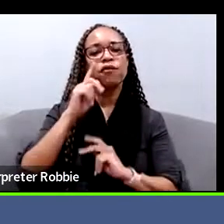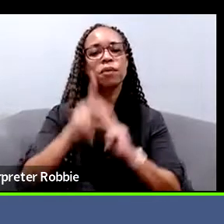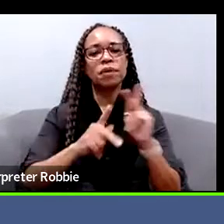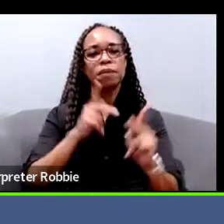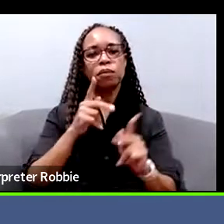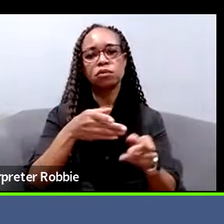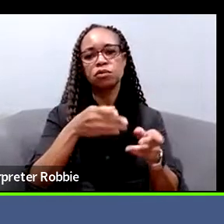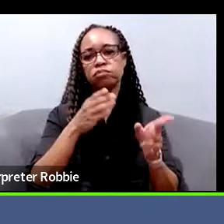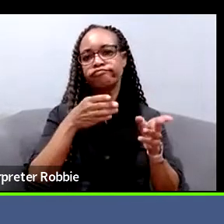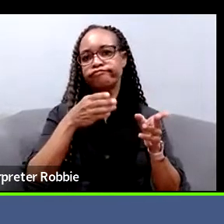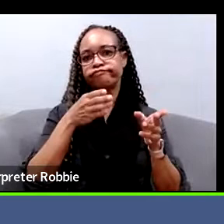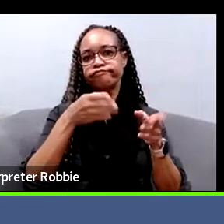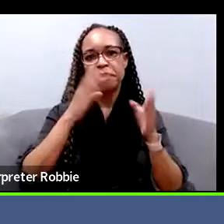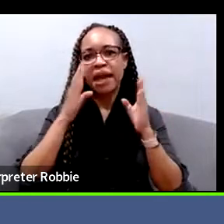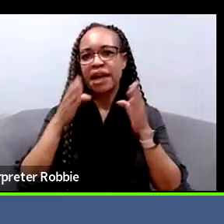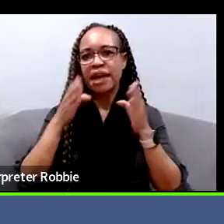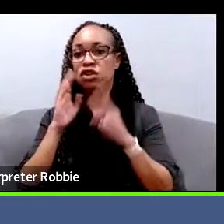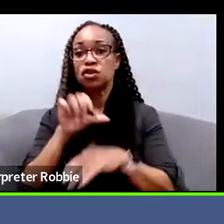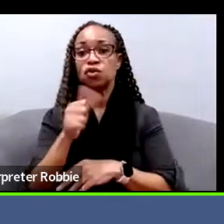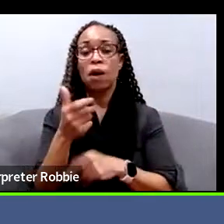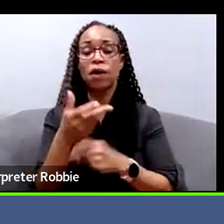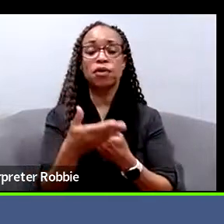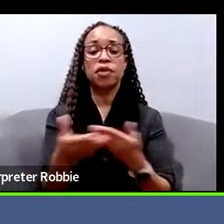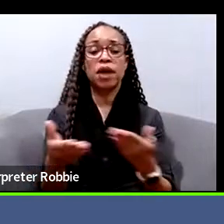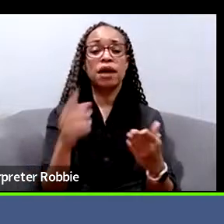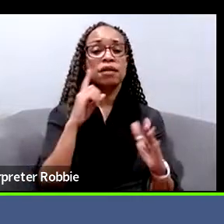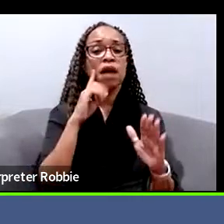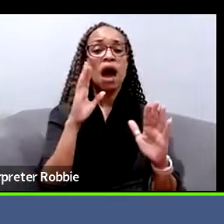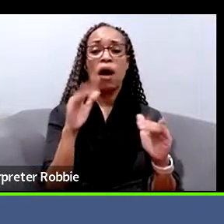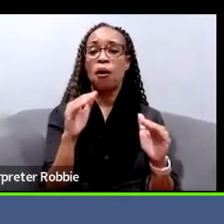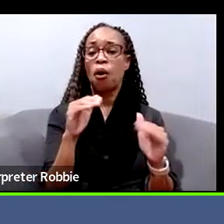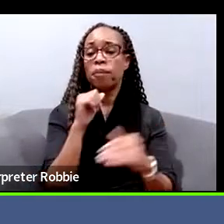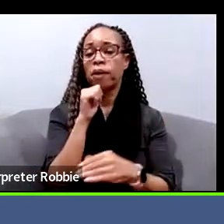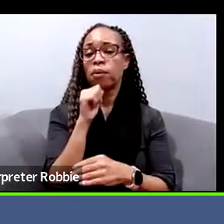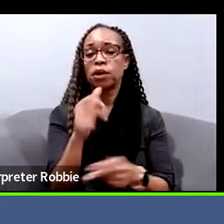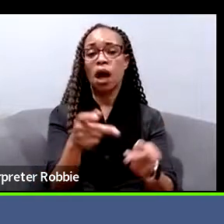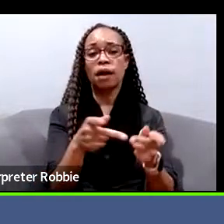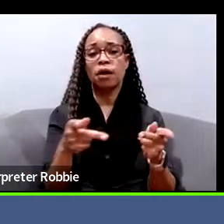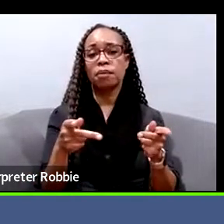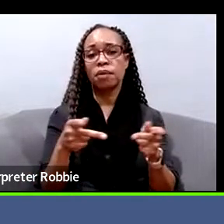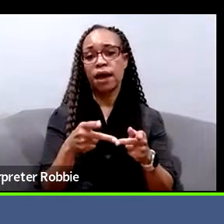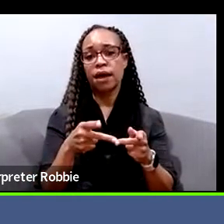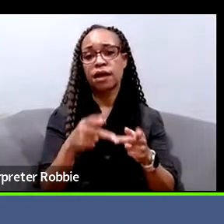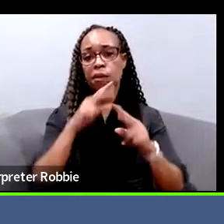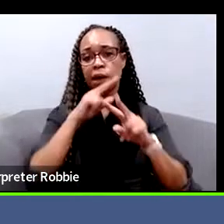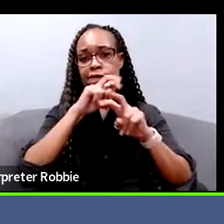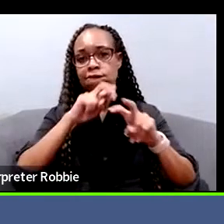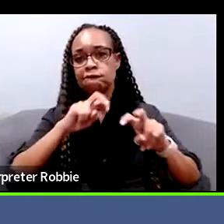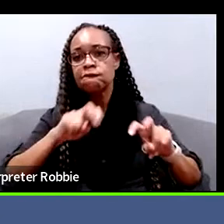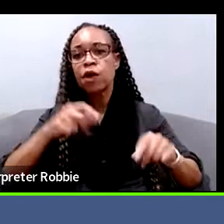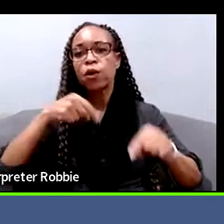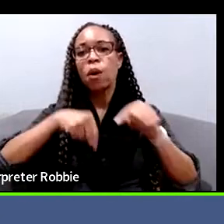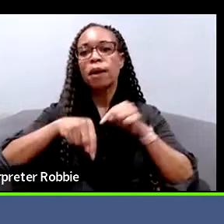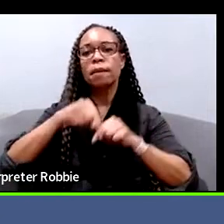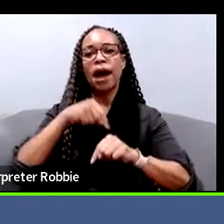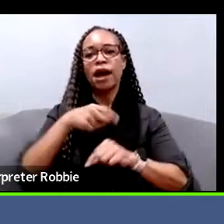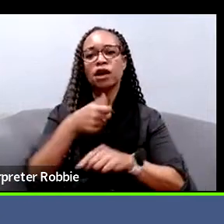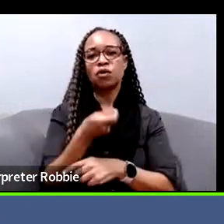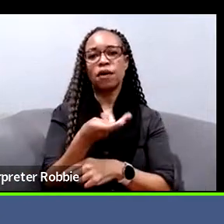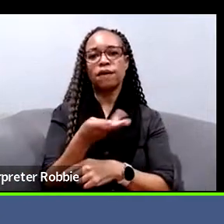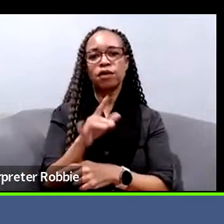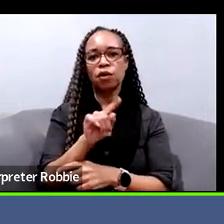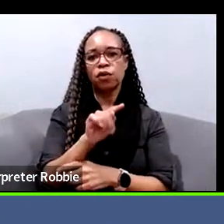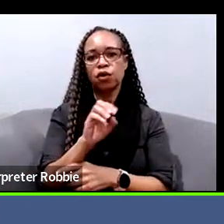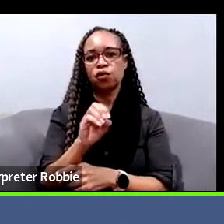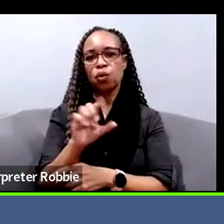to other things. I truly hope we are not in a place where we have to look at going back to some of these tools. I think our ability